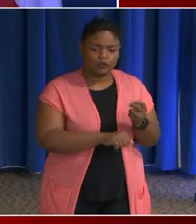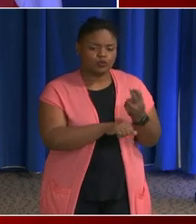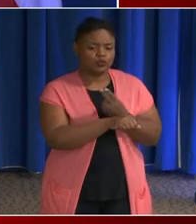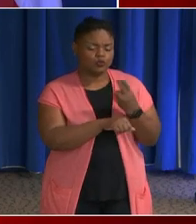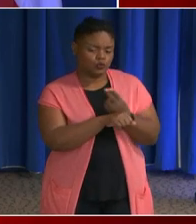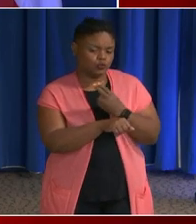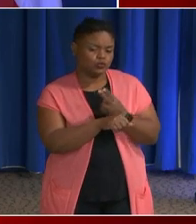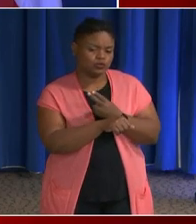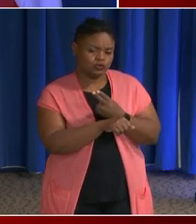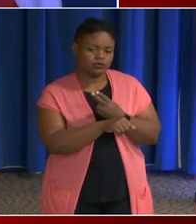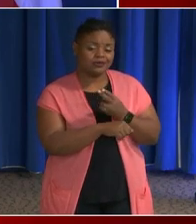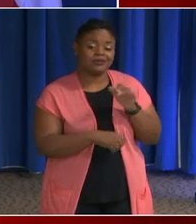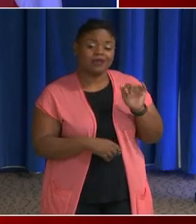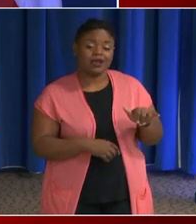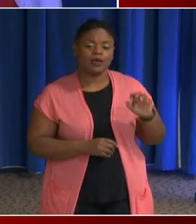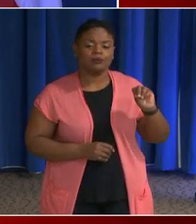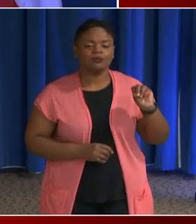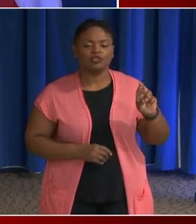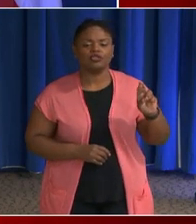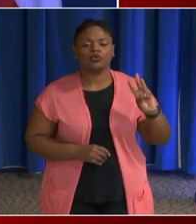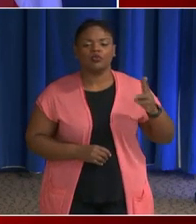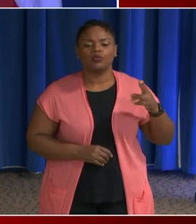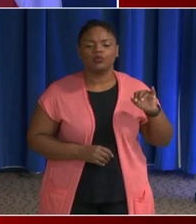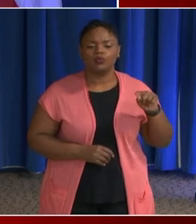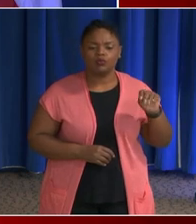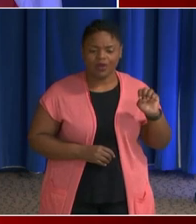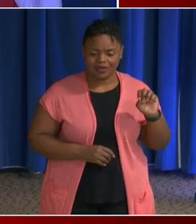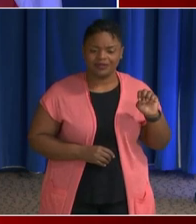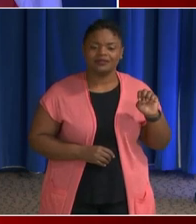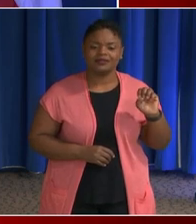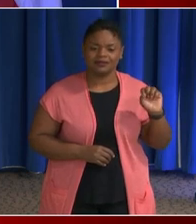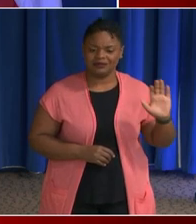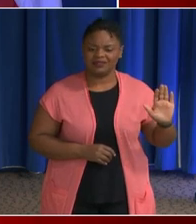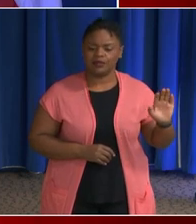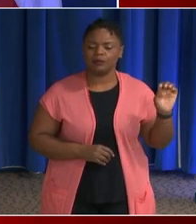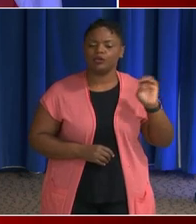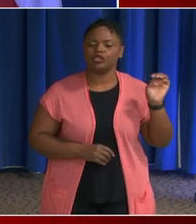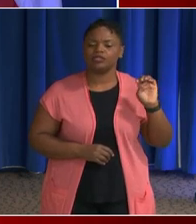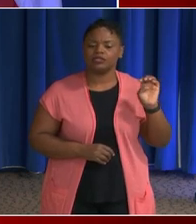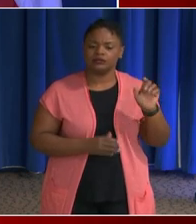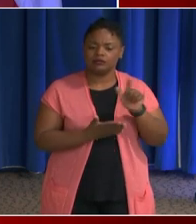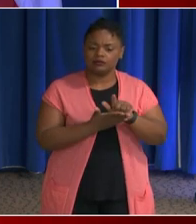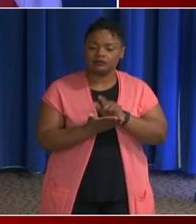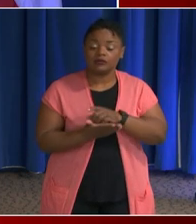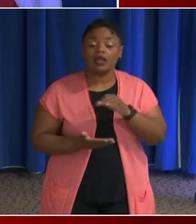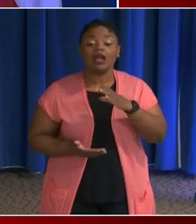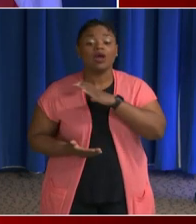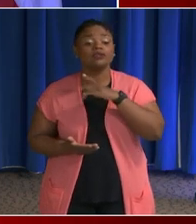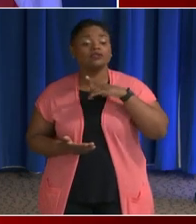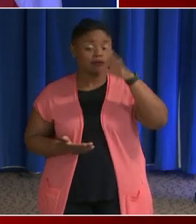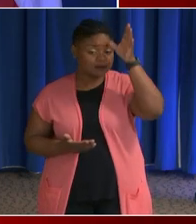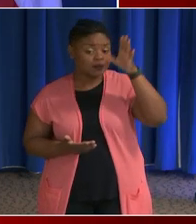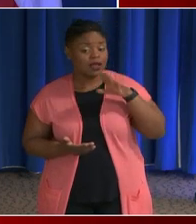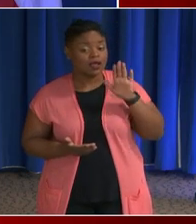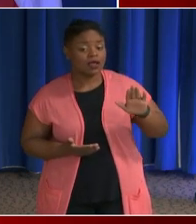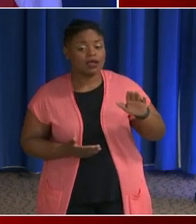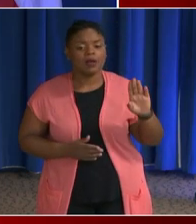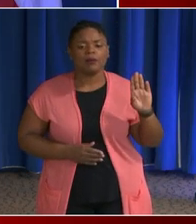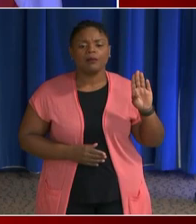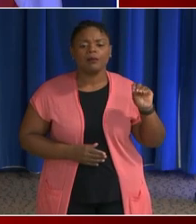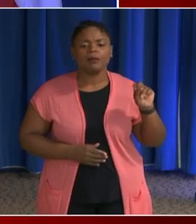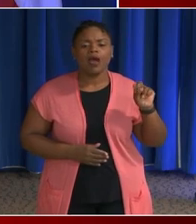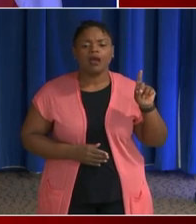Mr. White's emergency. Councilmember Bonds will have an emergency also dealing with some housing